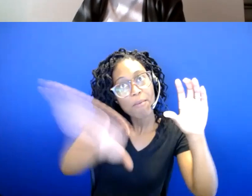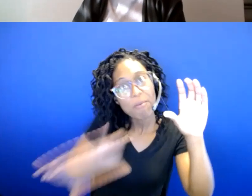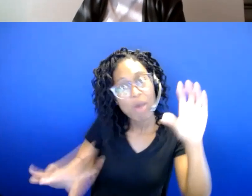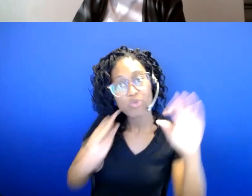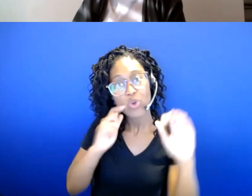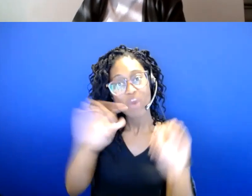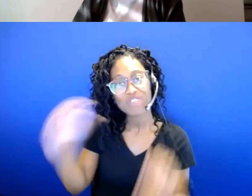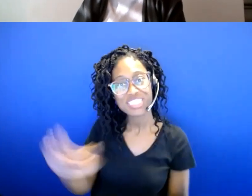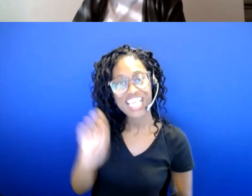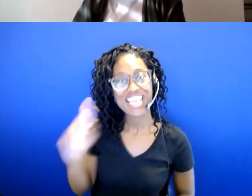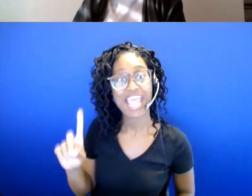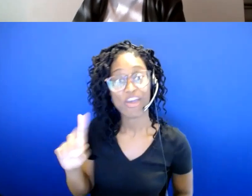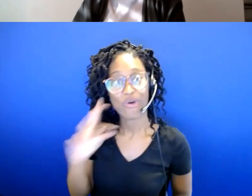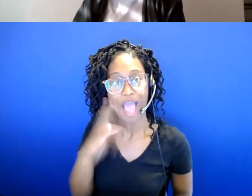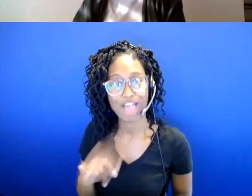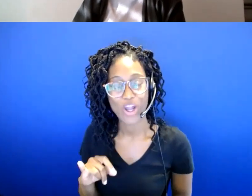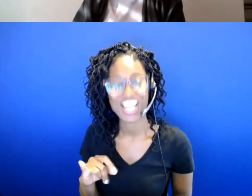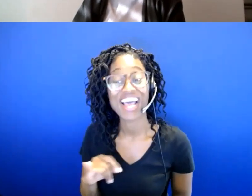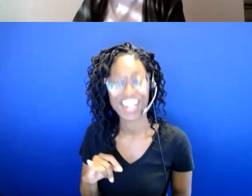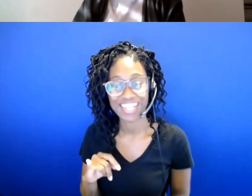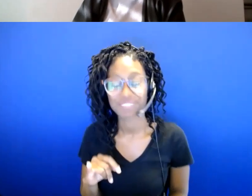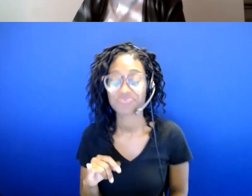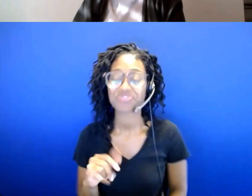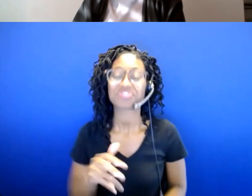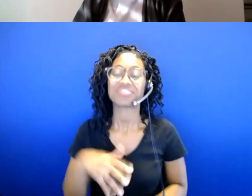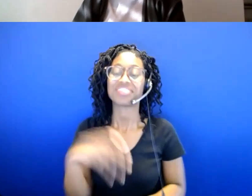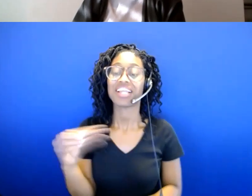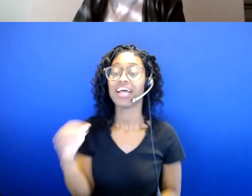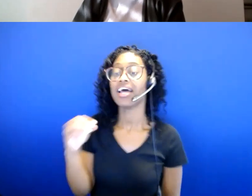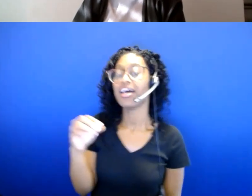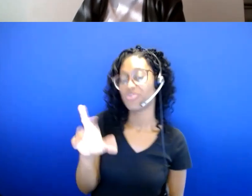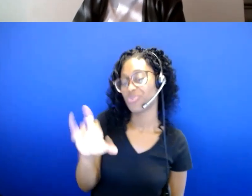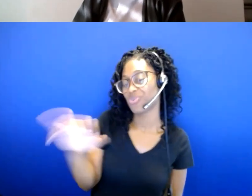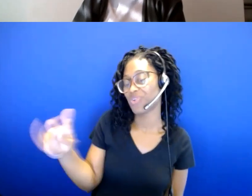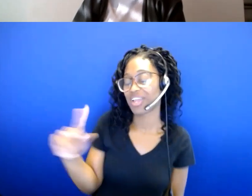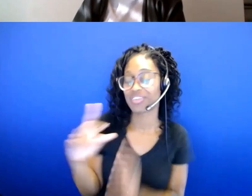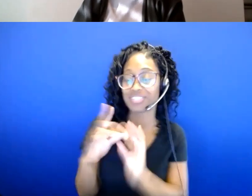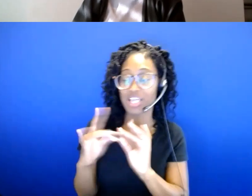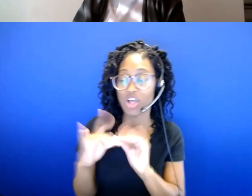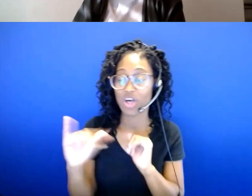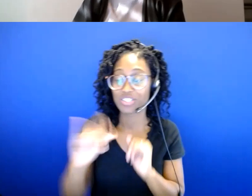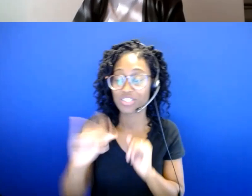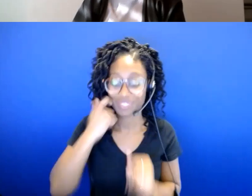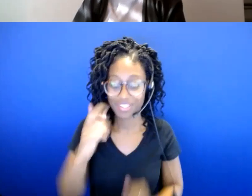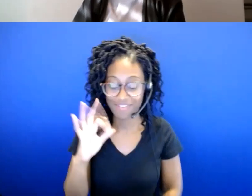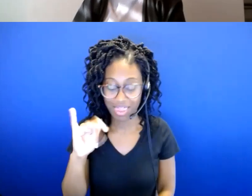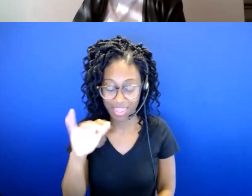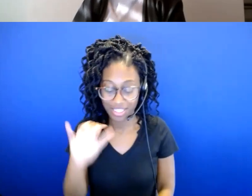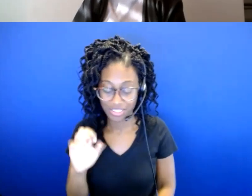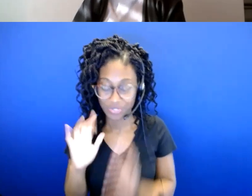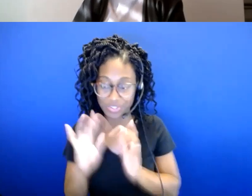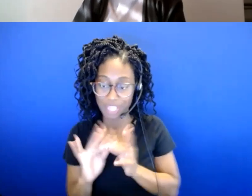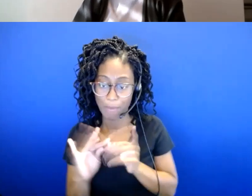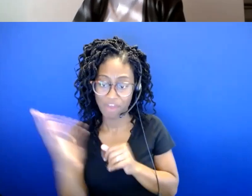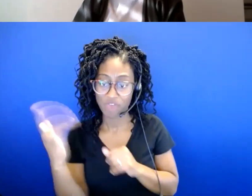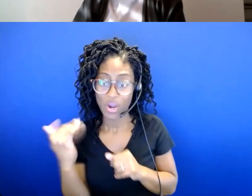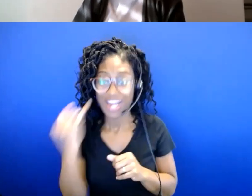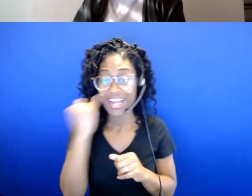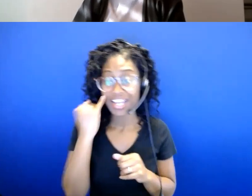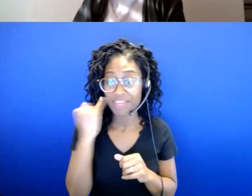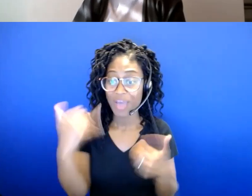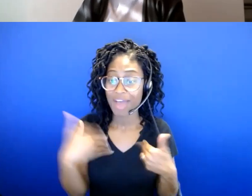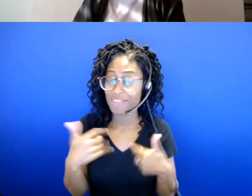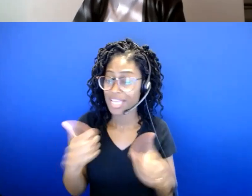That's great. I just like to add something also something that Felice mentioned earlier, where, you know, if you have any